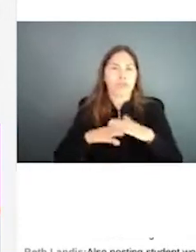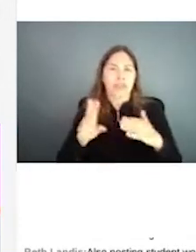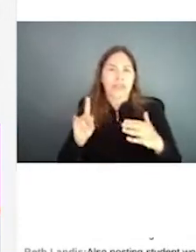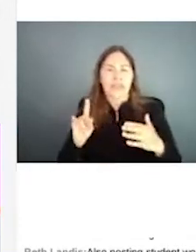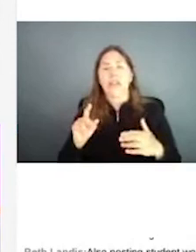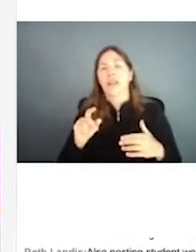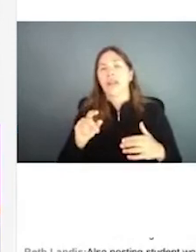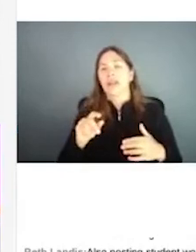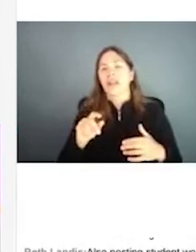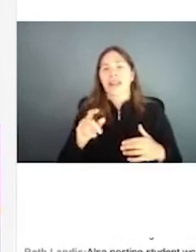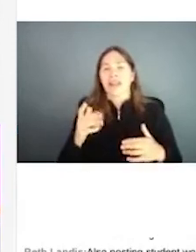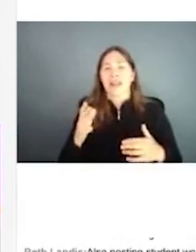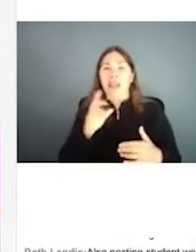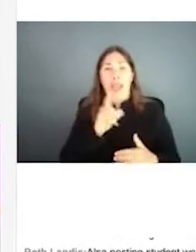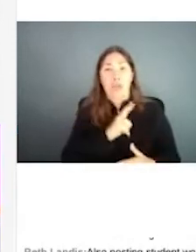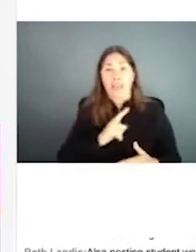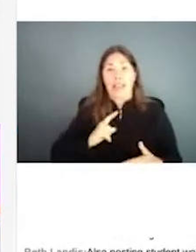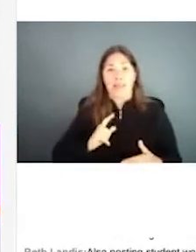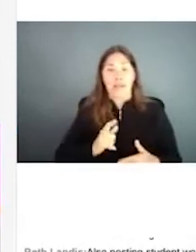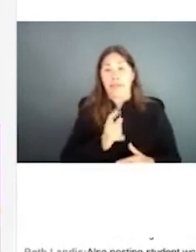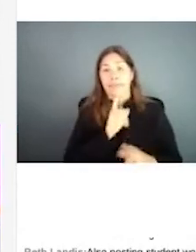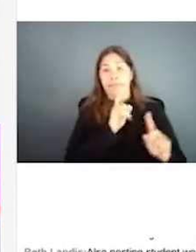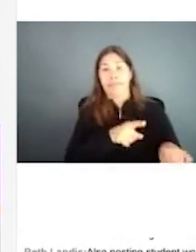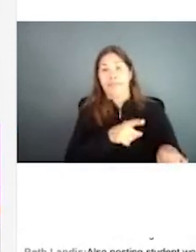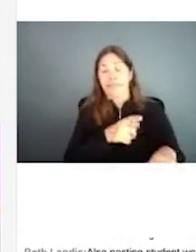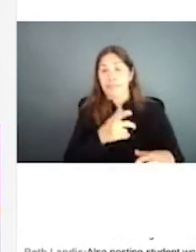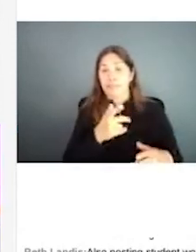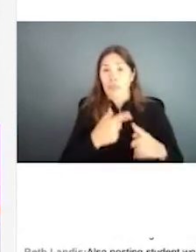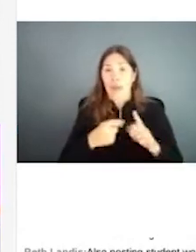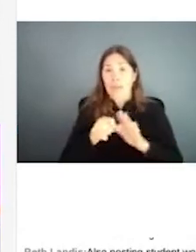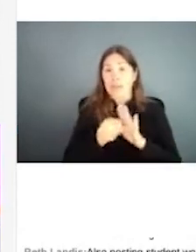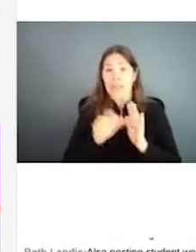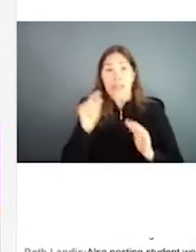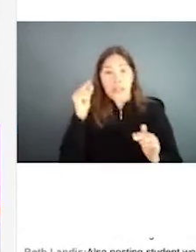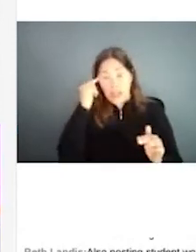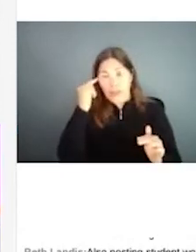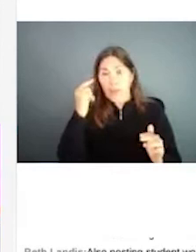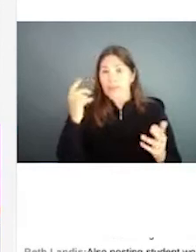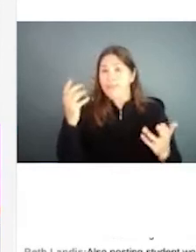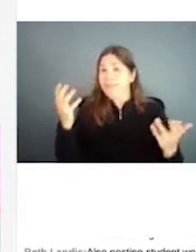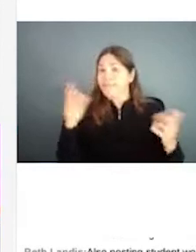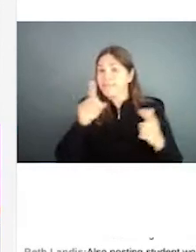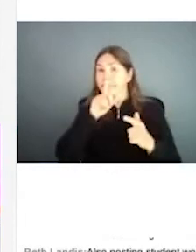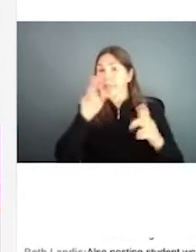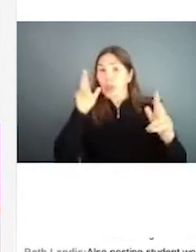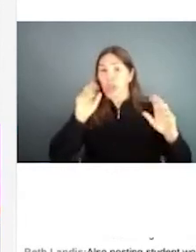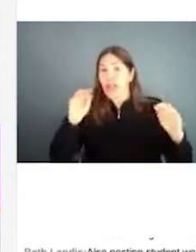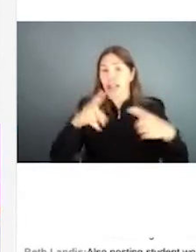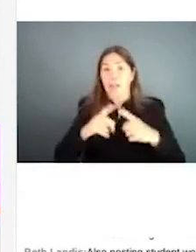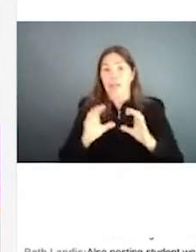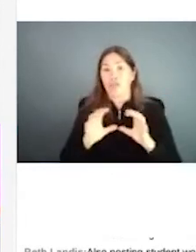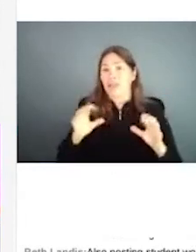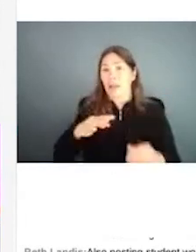It was legislated, so it came from the state government. I have not heard anything about the credential bonus